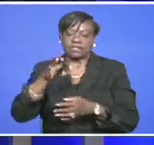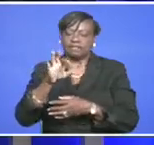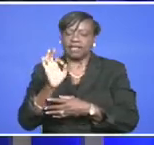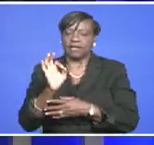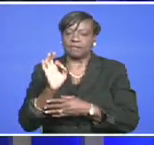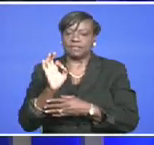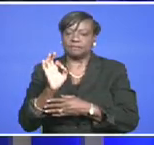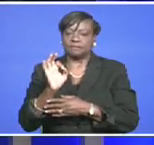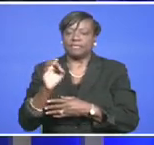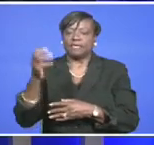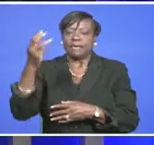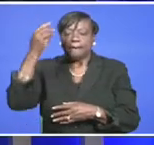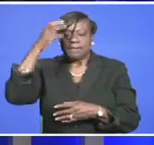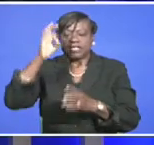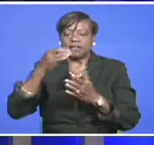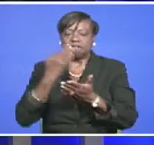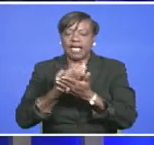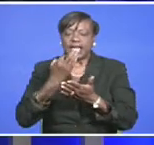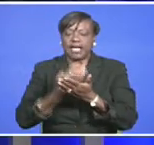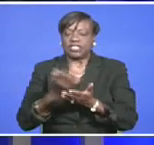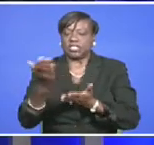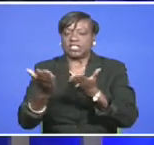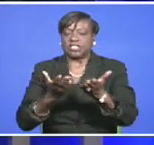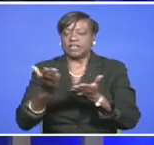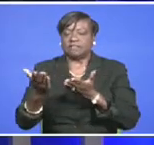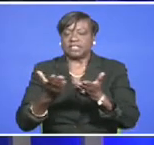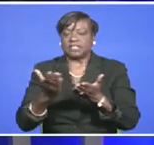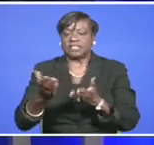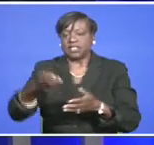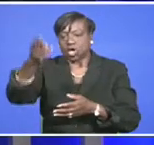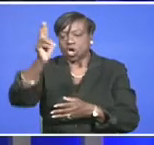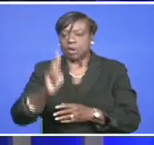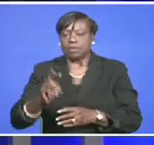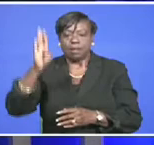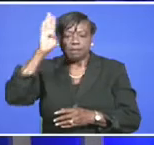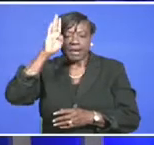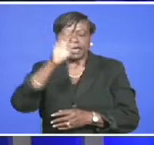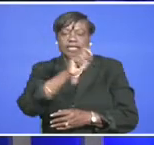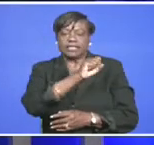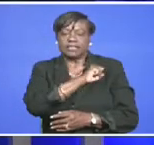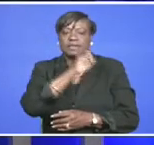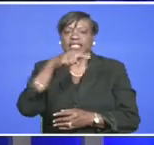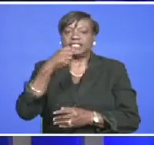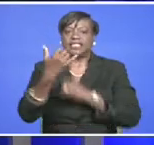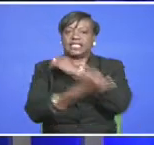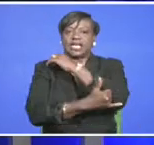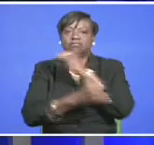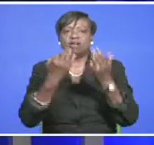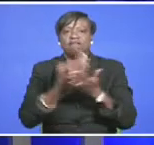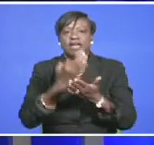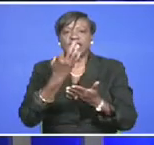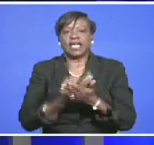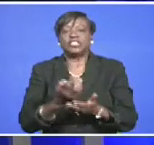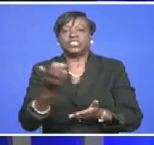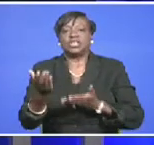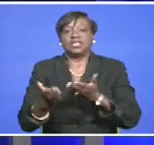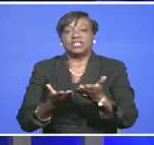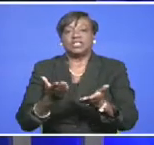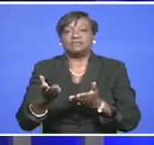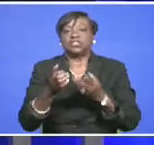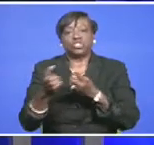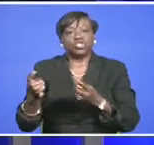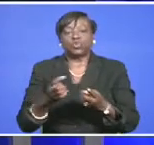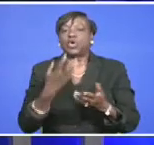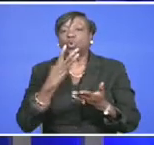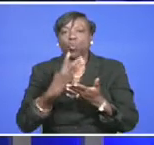In other news, Minister of Financial Services, Trade and Industry, the Honorable Brent Symonette, says the country's financial services sector is doing